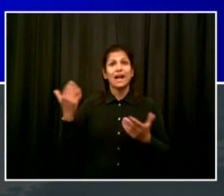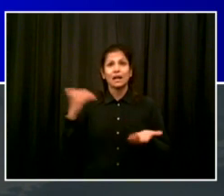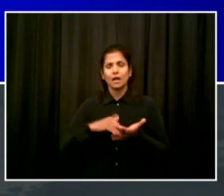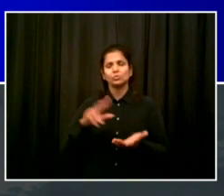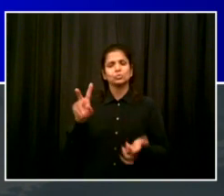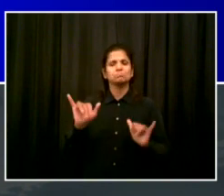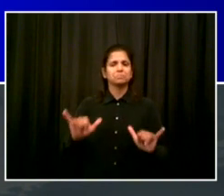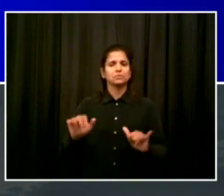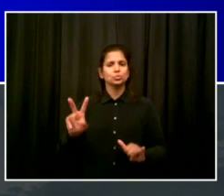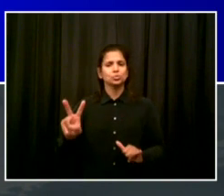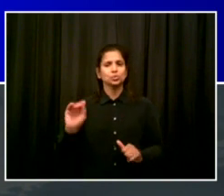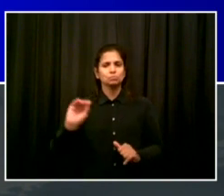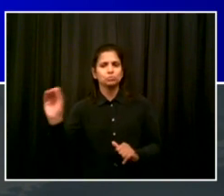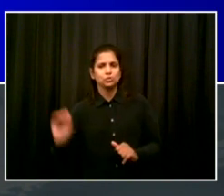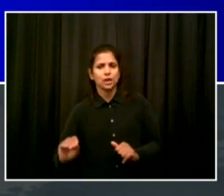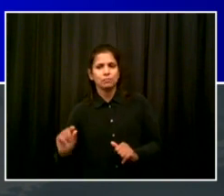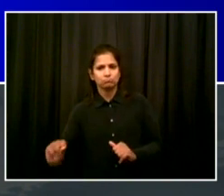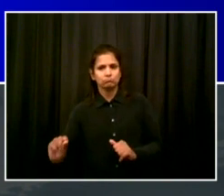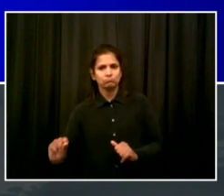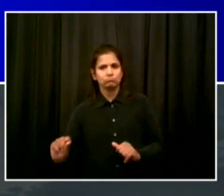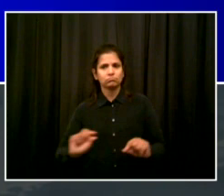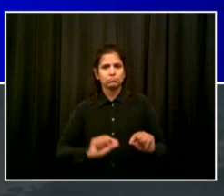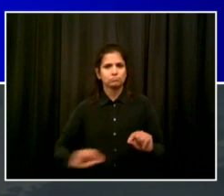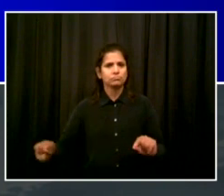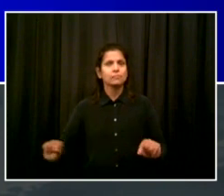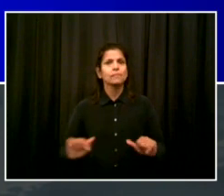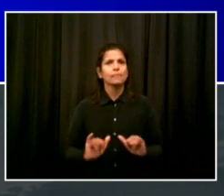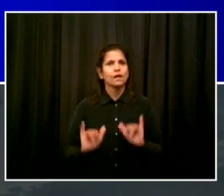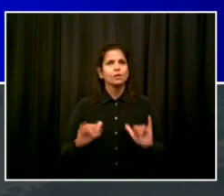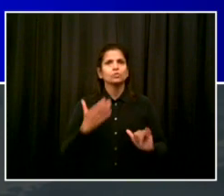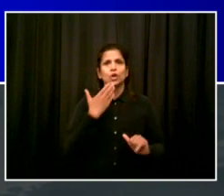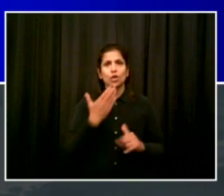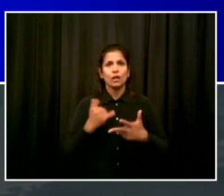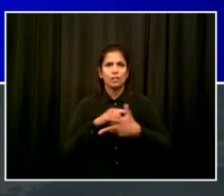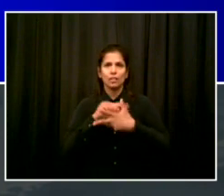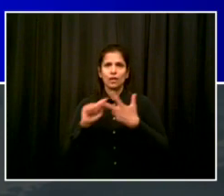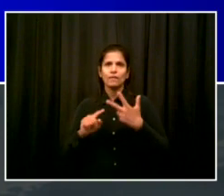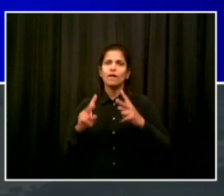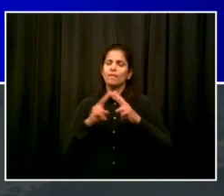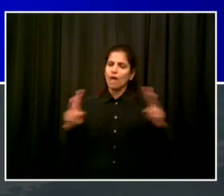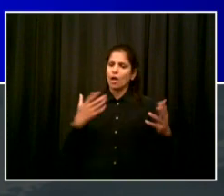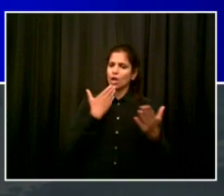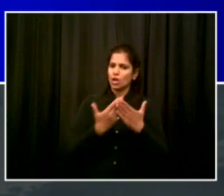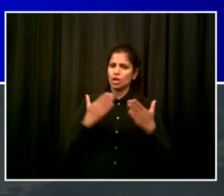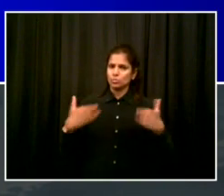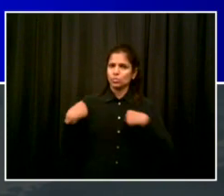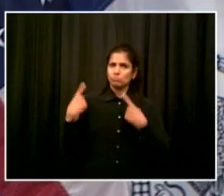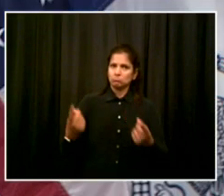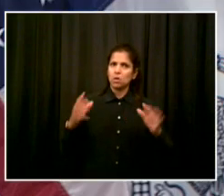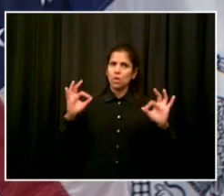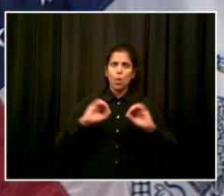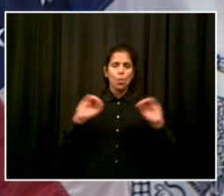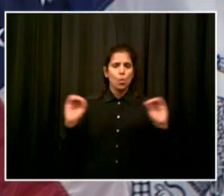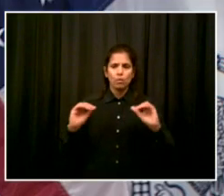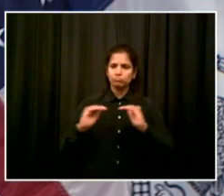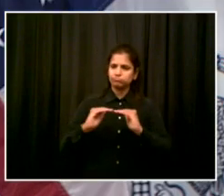very good number. Really striking consistency, and that is a credit to all of you. Few words in